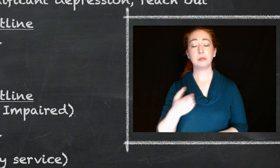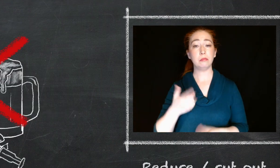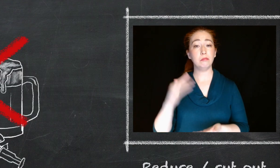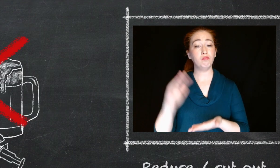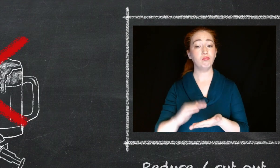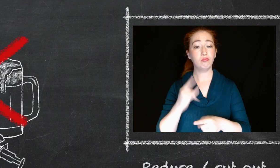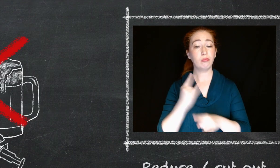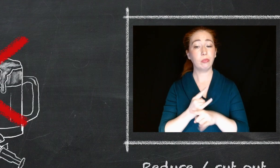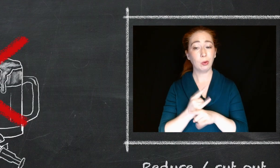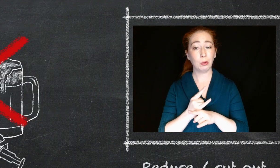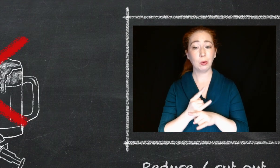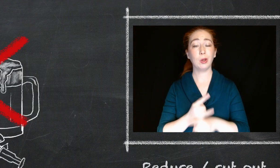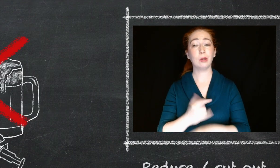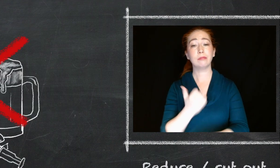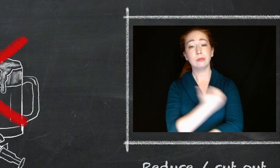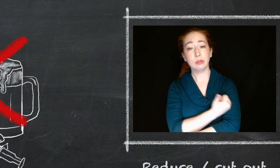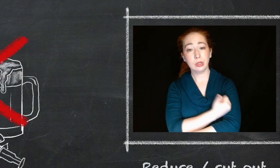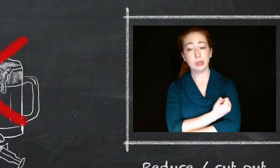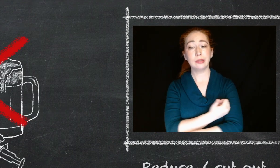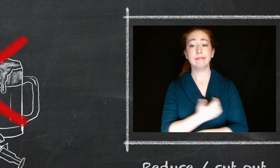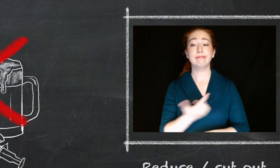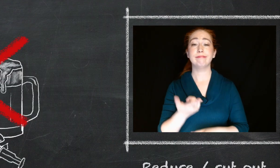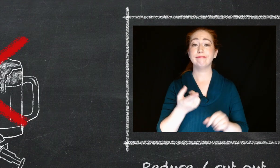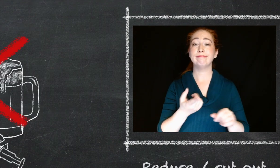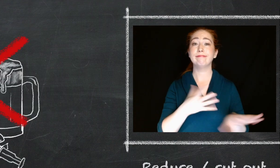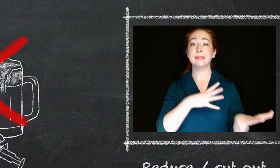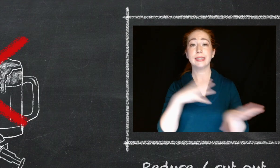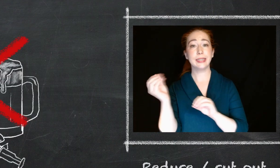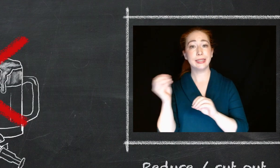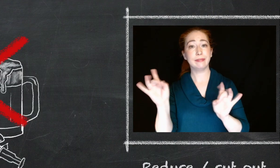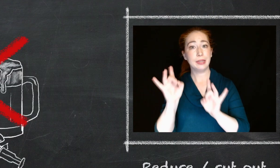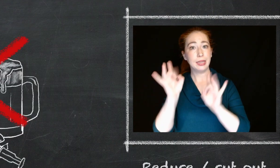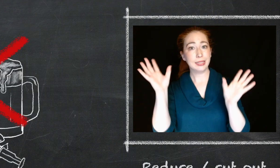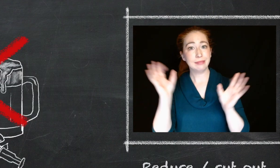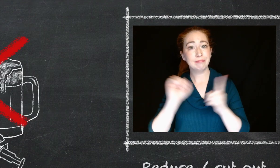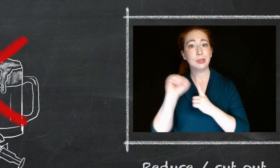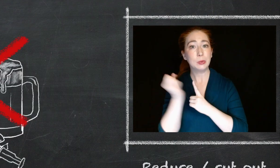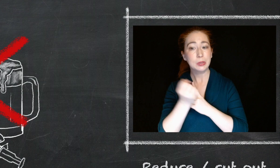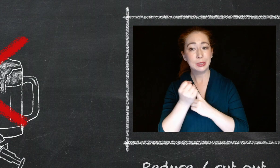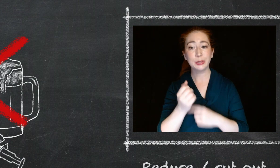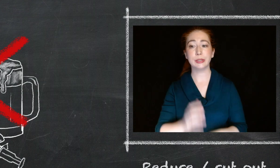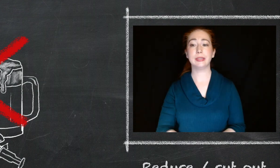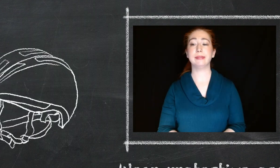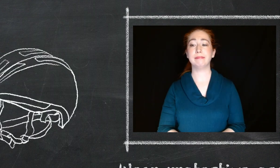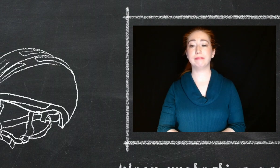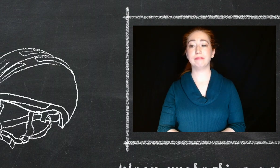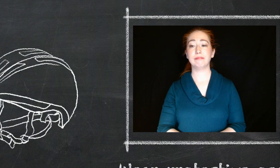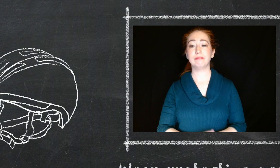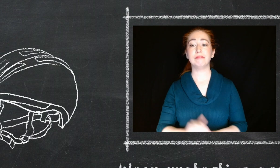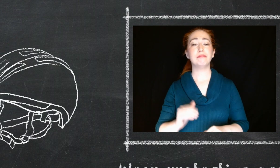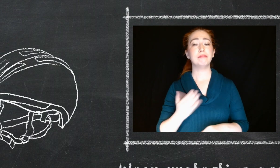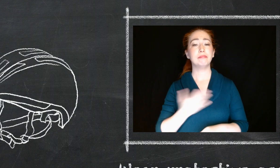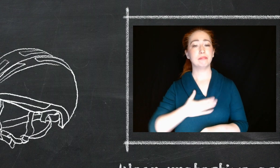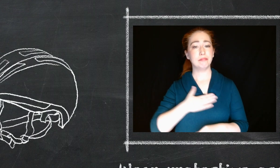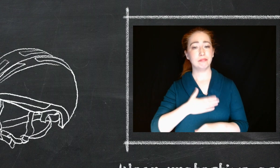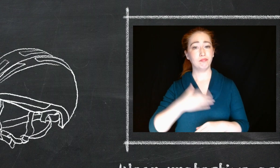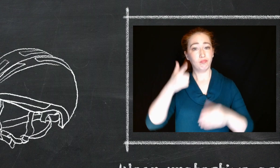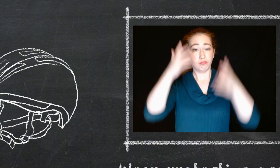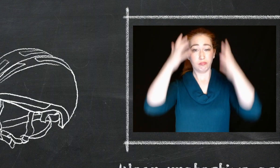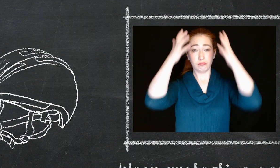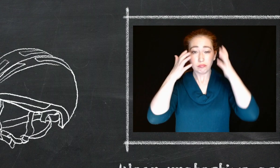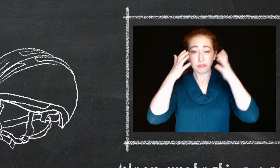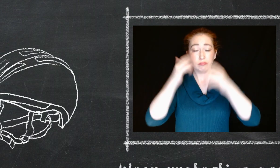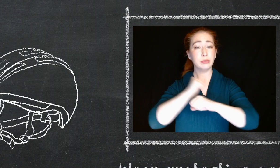use. To reduce risk, reduce use of alcohol and other substances. Wear protective